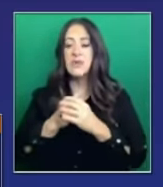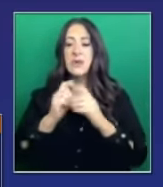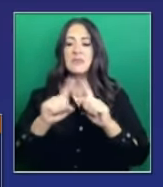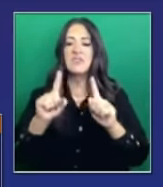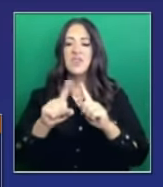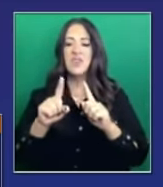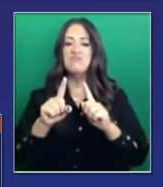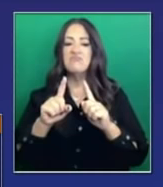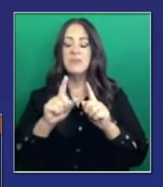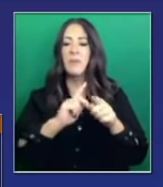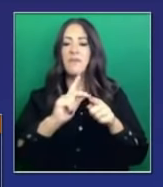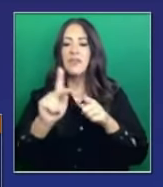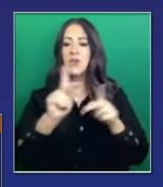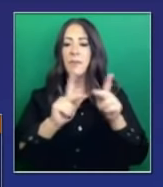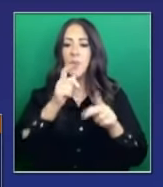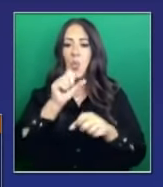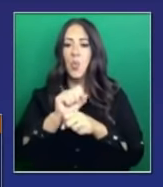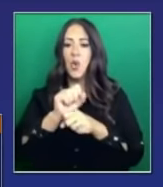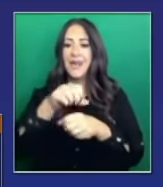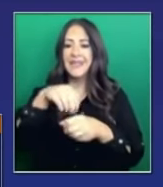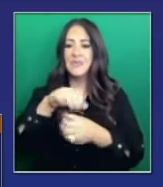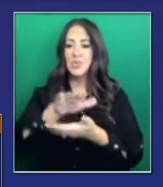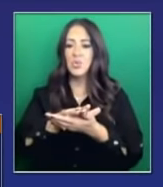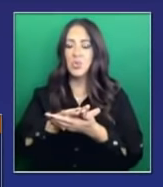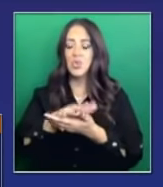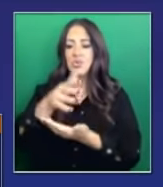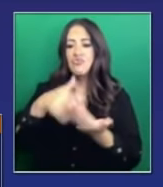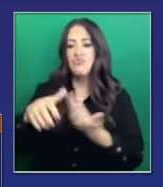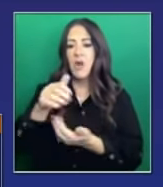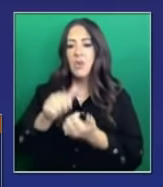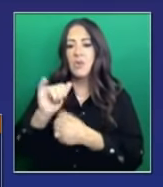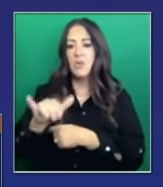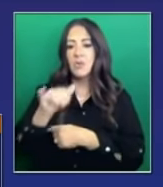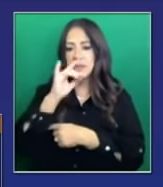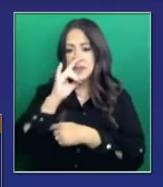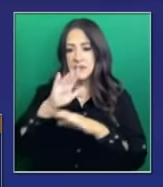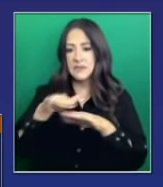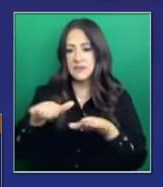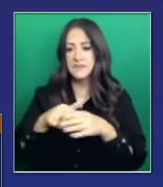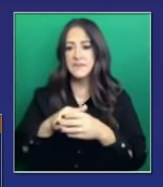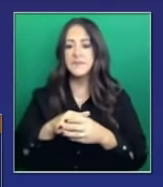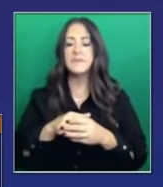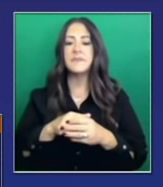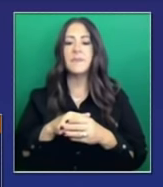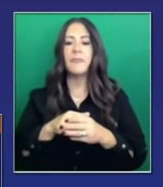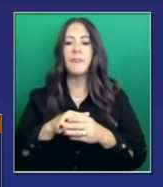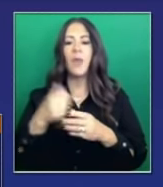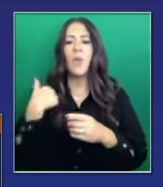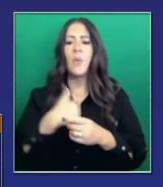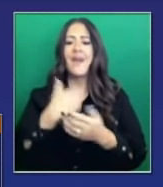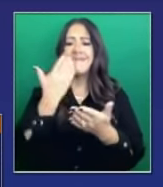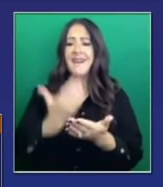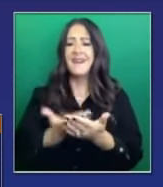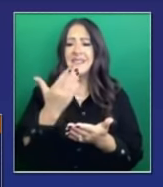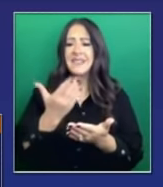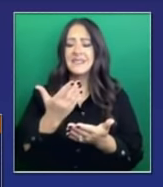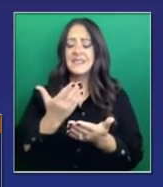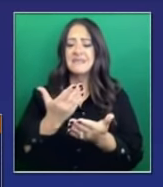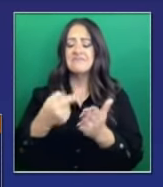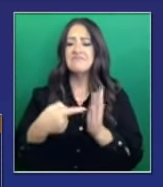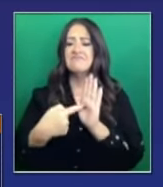those kids and the like. We'll talk again in a moment more about that as well. But extensive evidence is now in that shows the safety